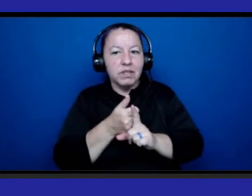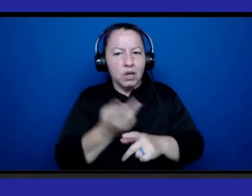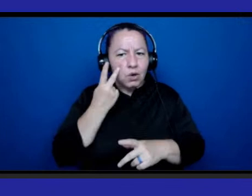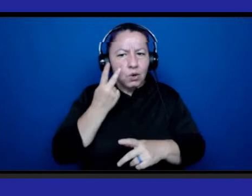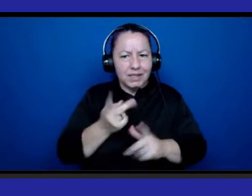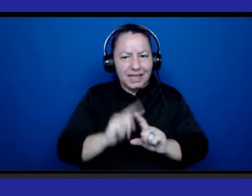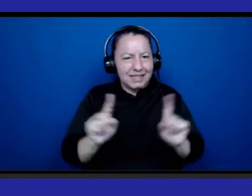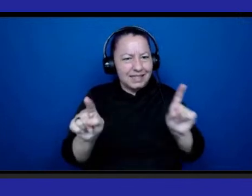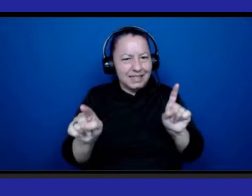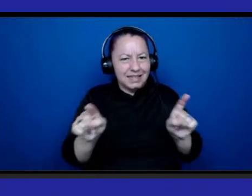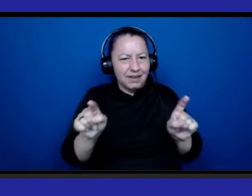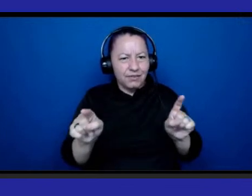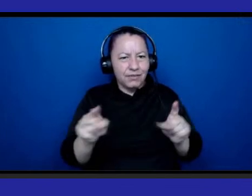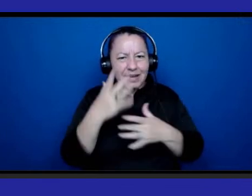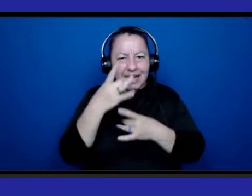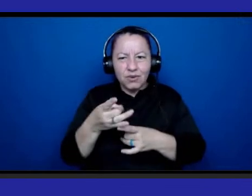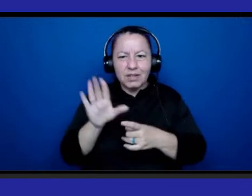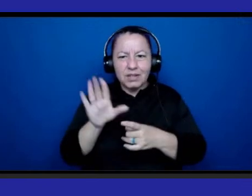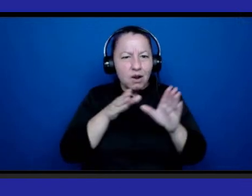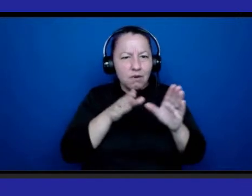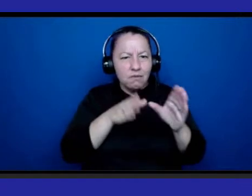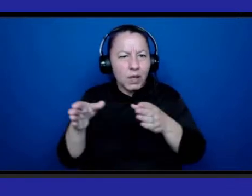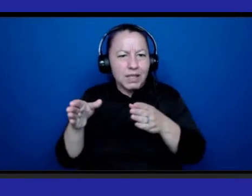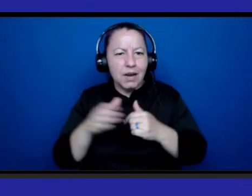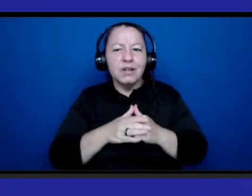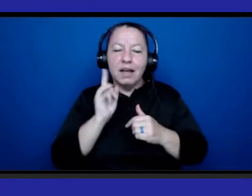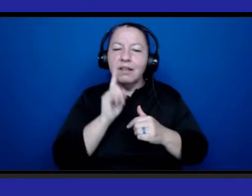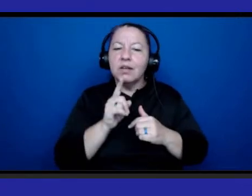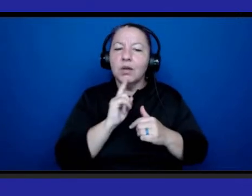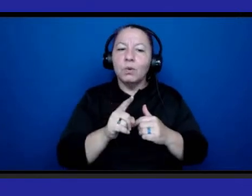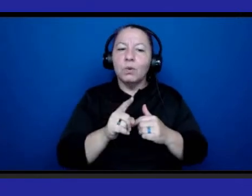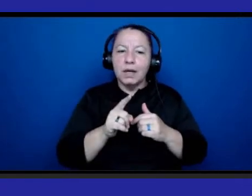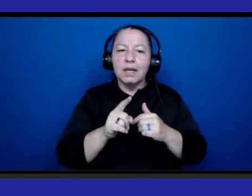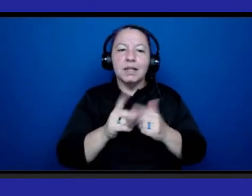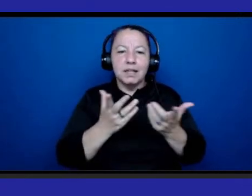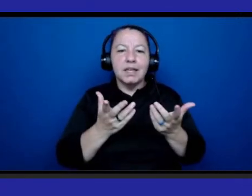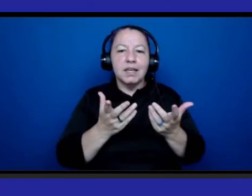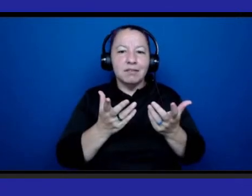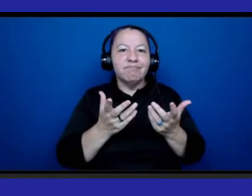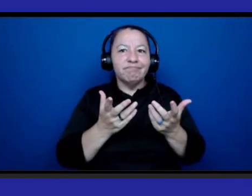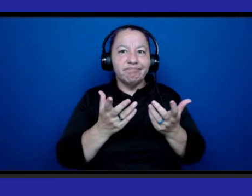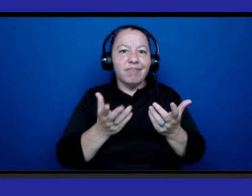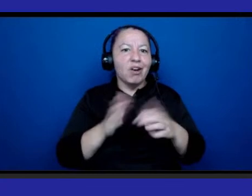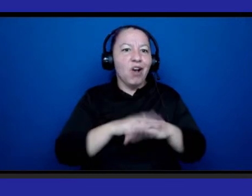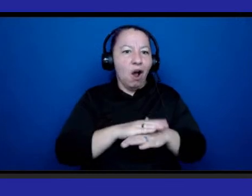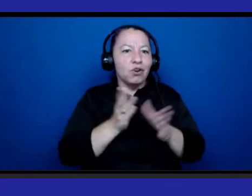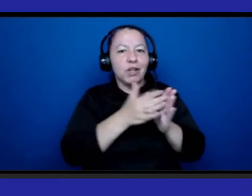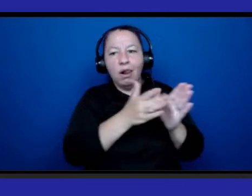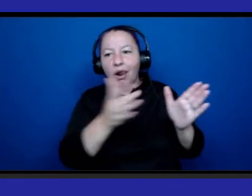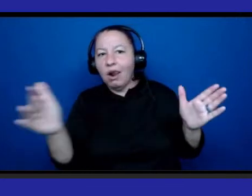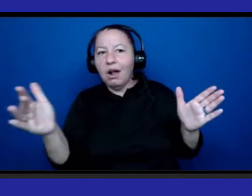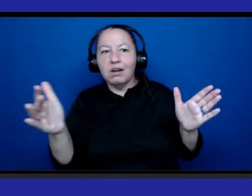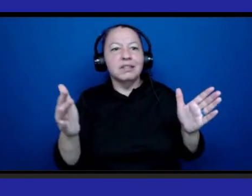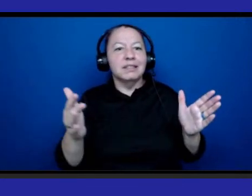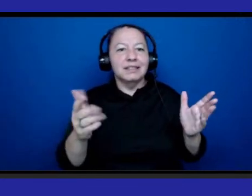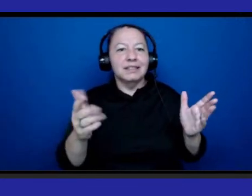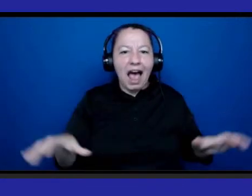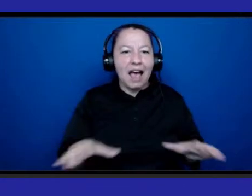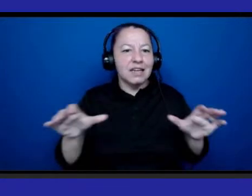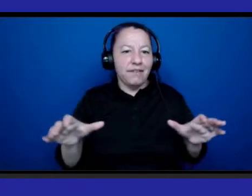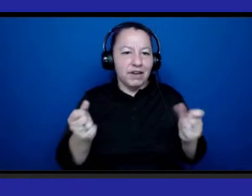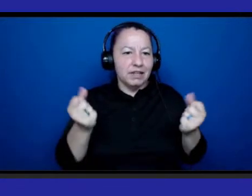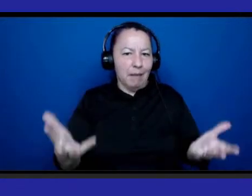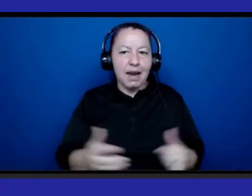interests are and the focus areas, and I think it covers a real interesting breadth of activities. And I